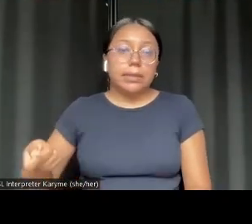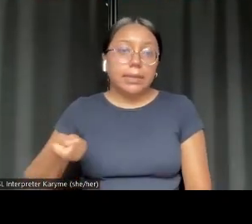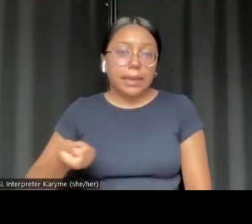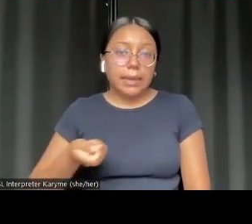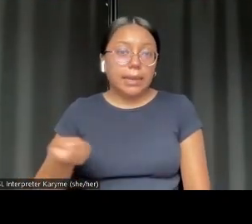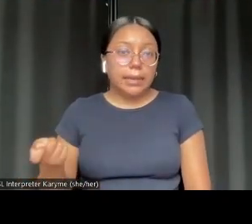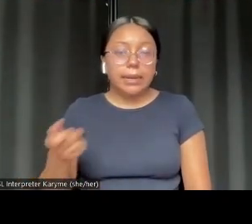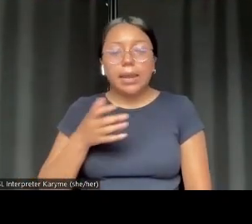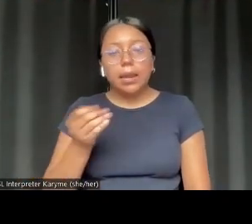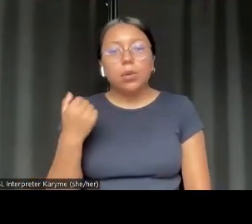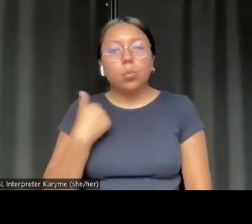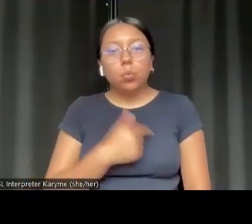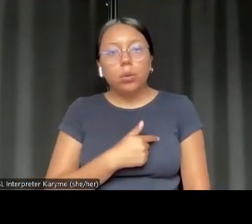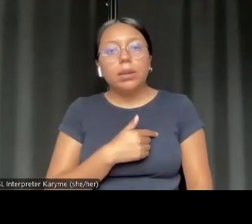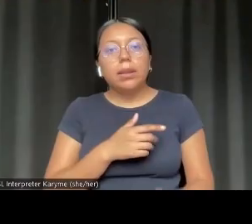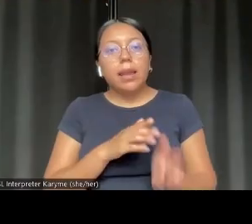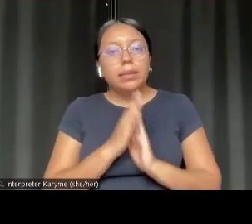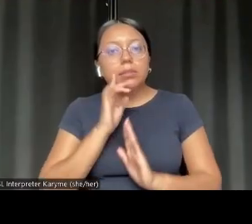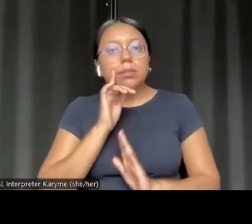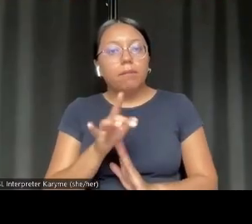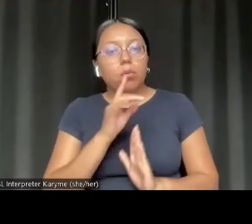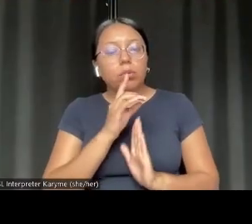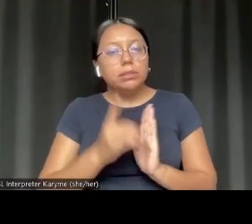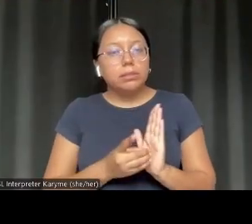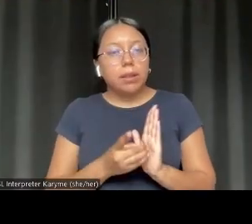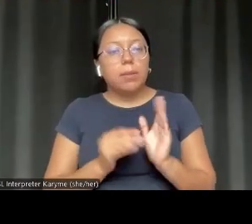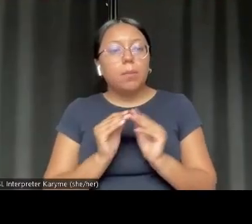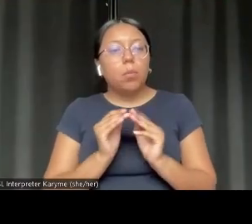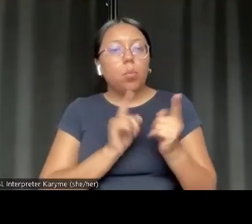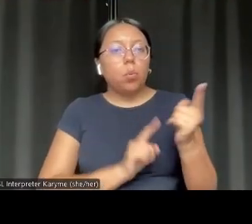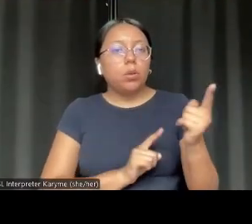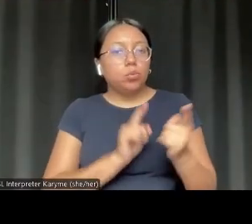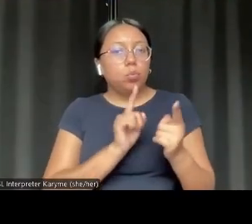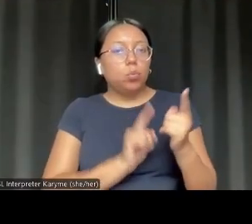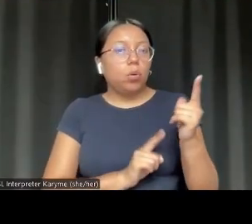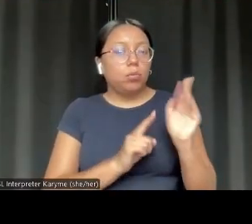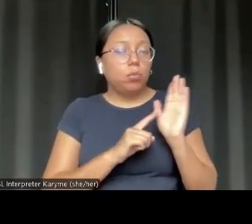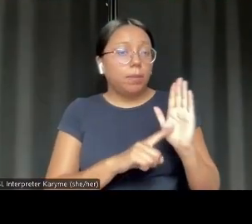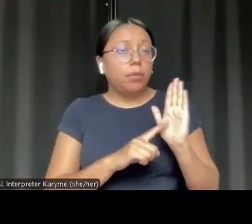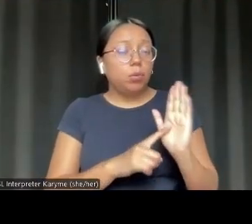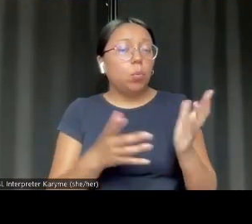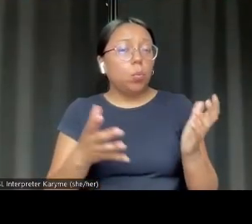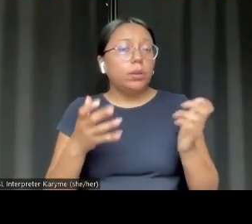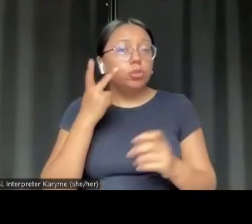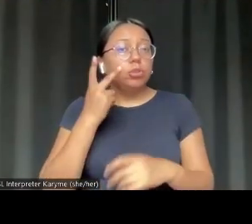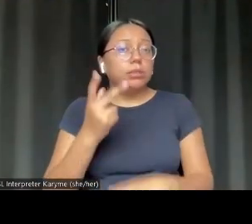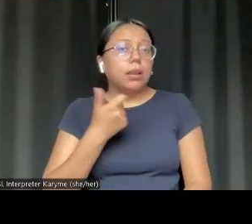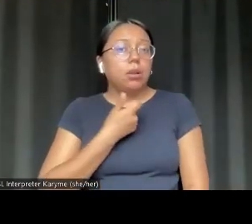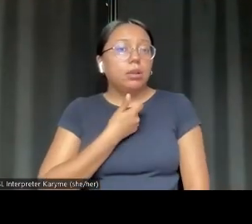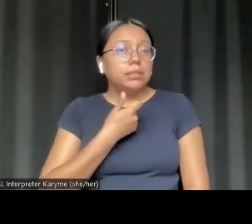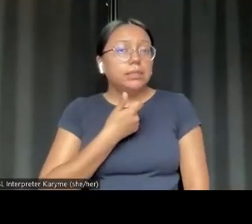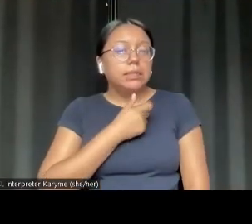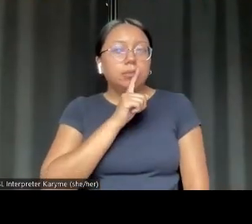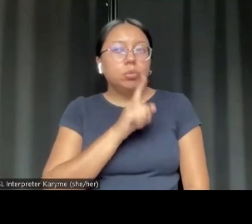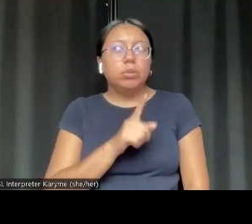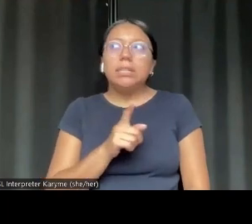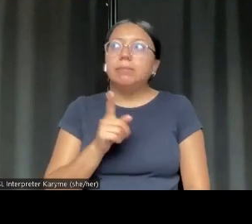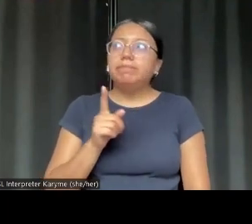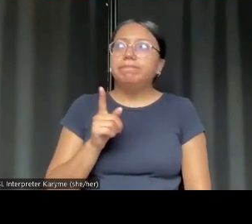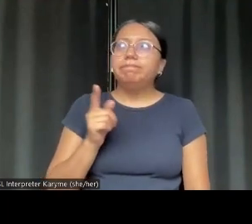work of one-to-one representation. We want to see ourselves. I would argue that that's a little bit at odds with the virtues